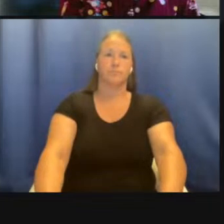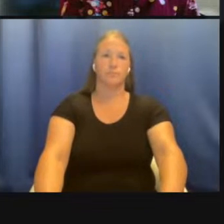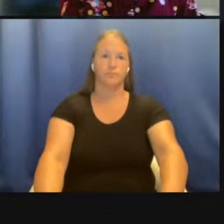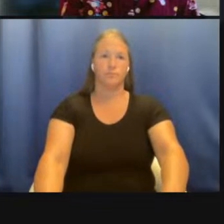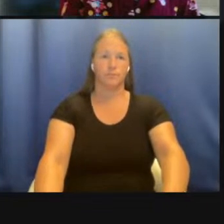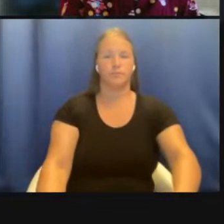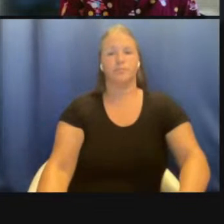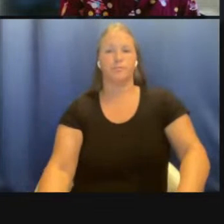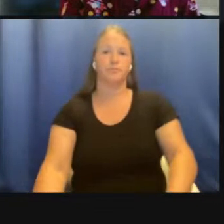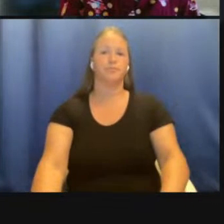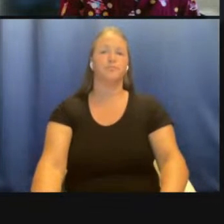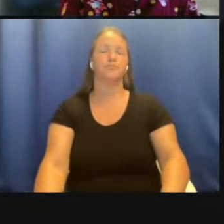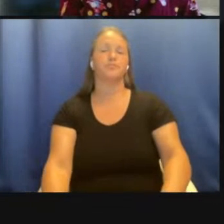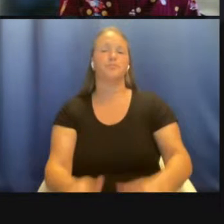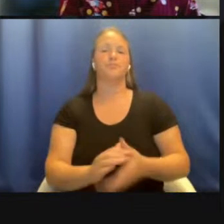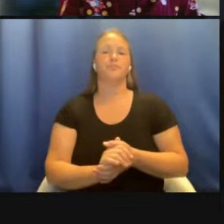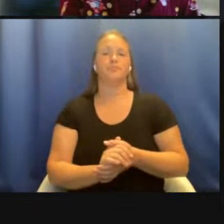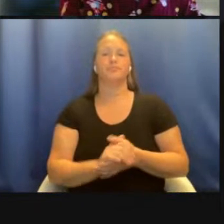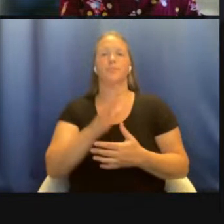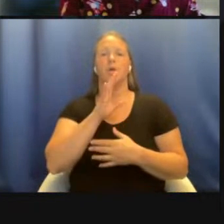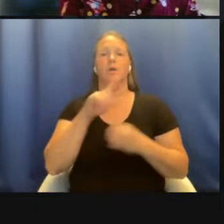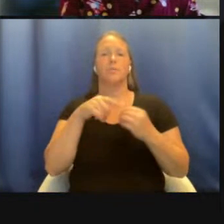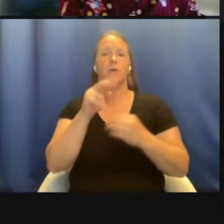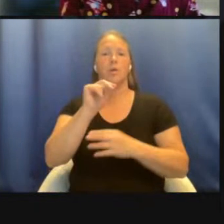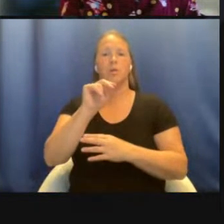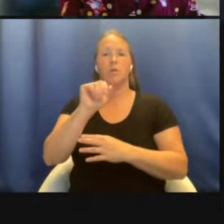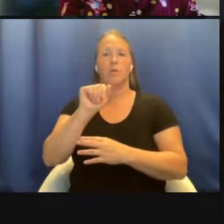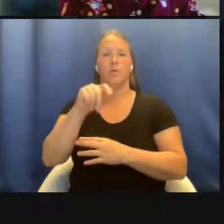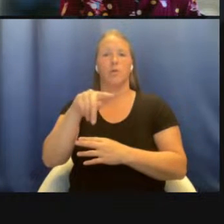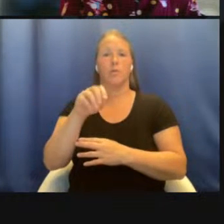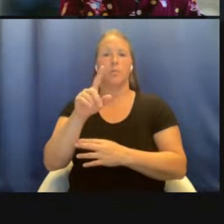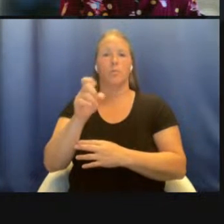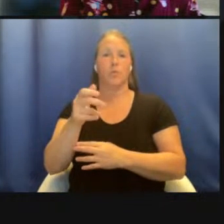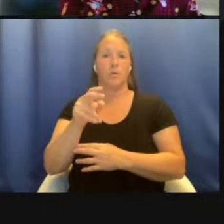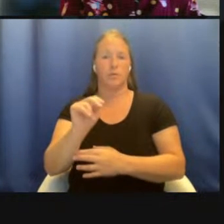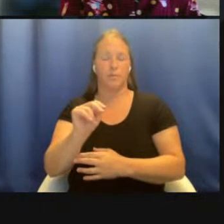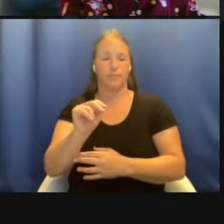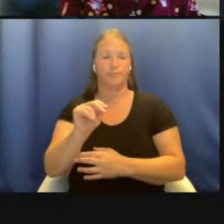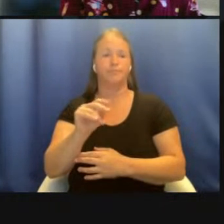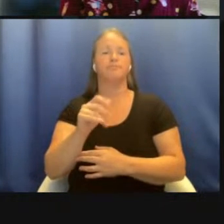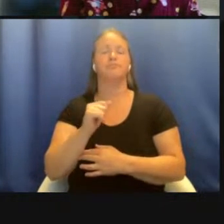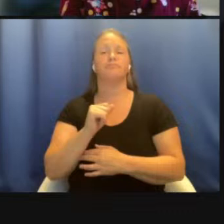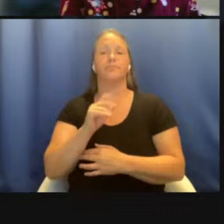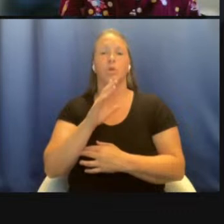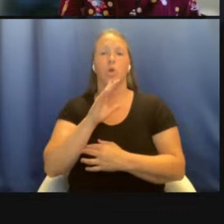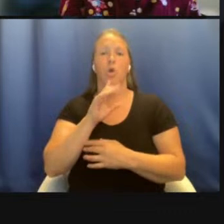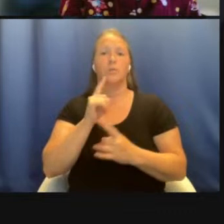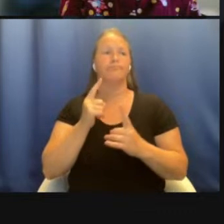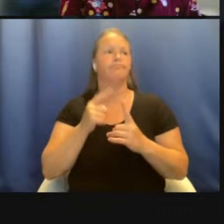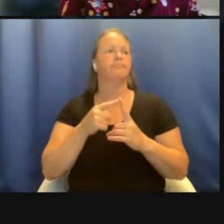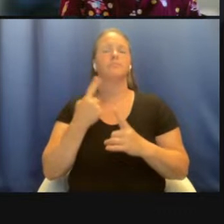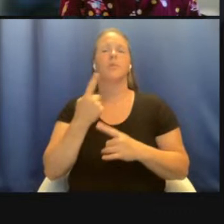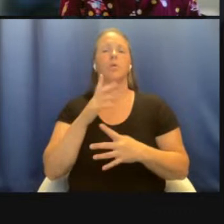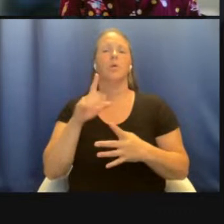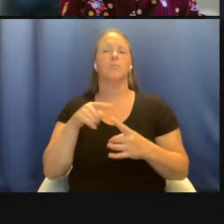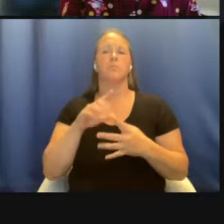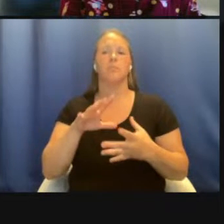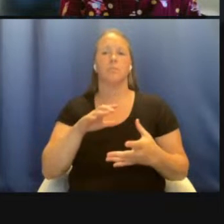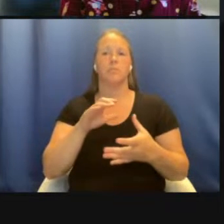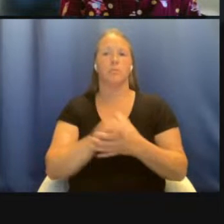describing how he had made his way to America, "and who, after a stay of a month, was married in Baltimore, although a minor, to